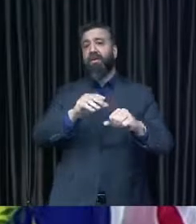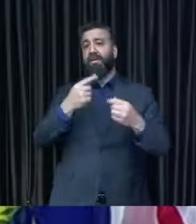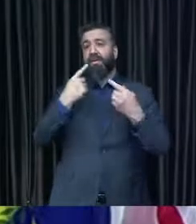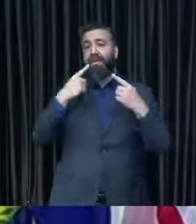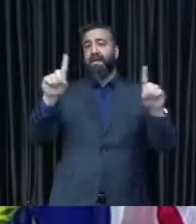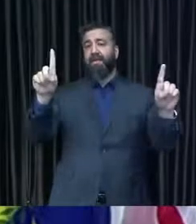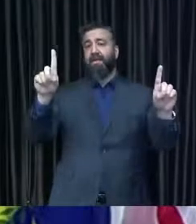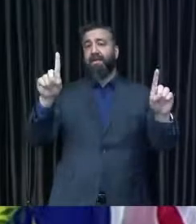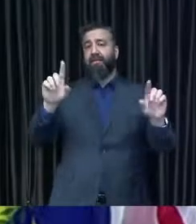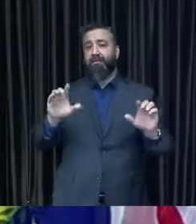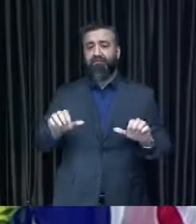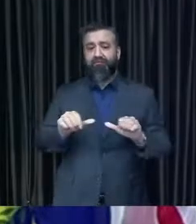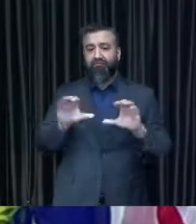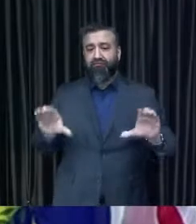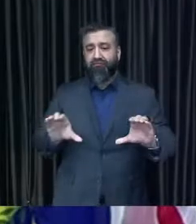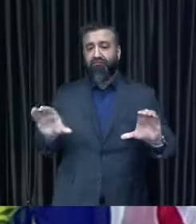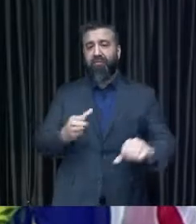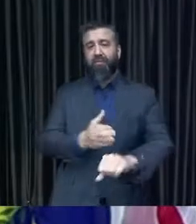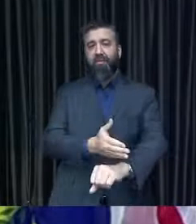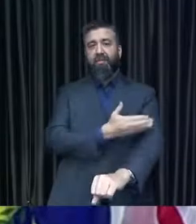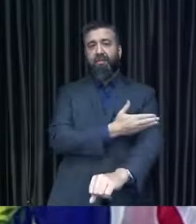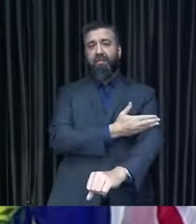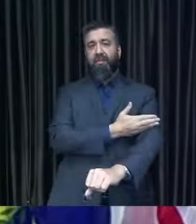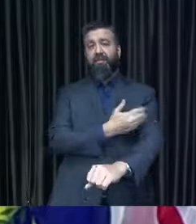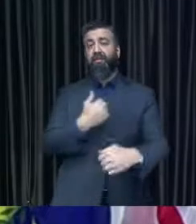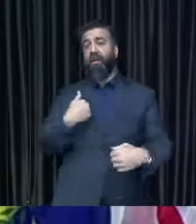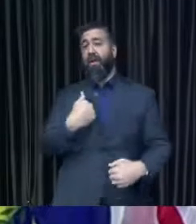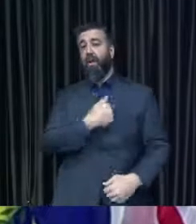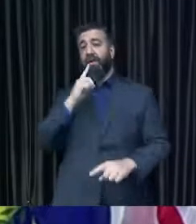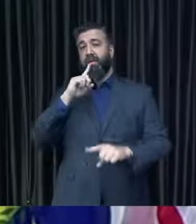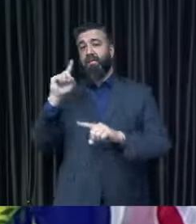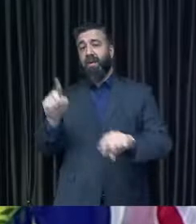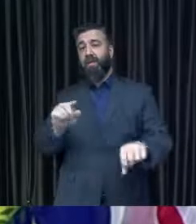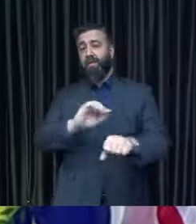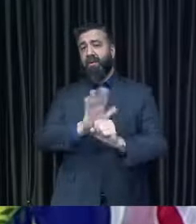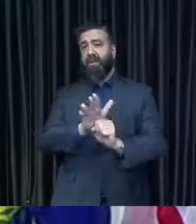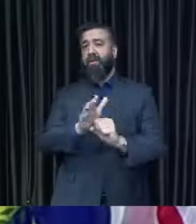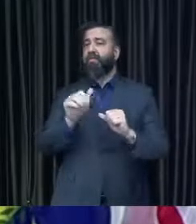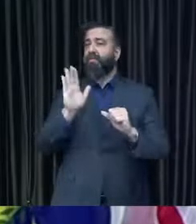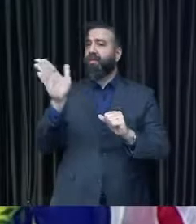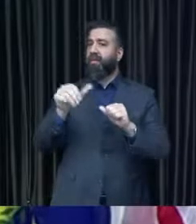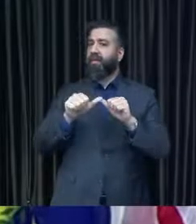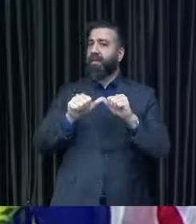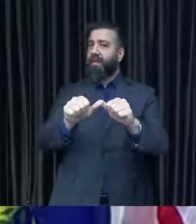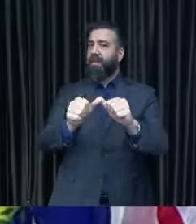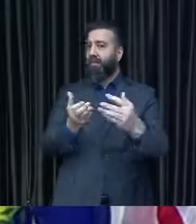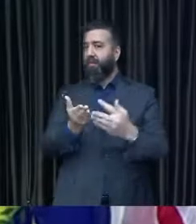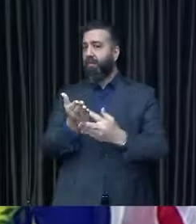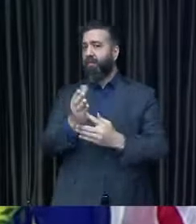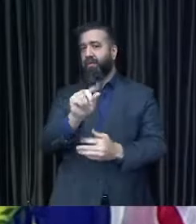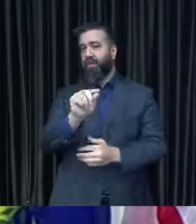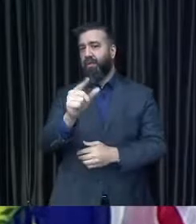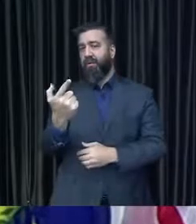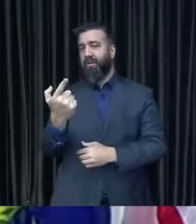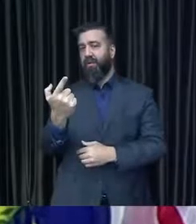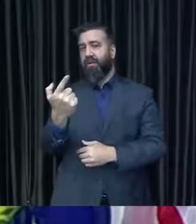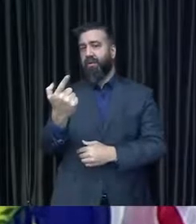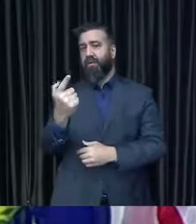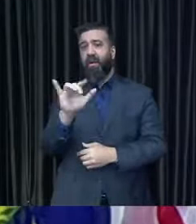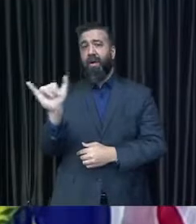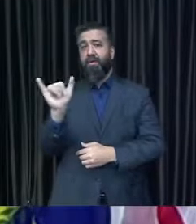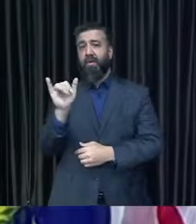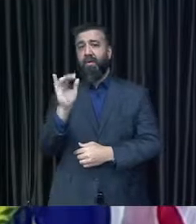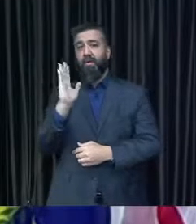Our response to this pandemic will last well through 2021, and we will continue to follow science to make what